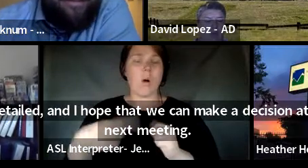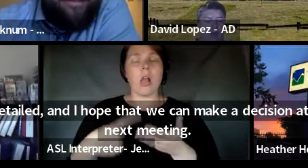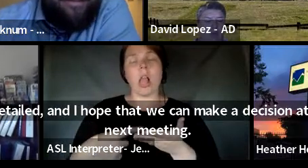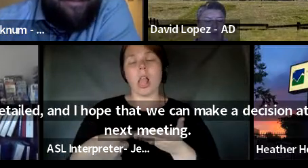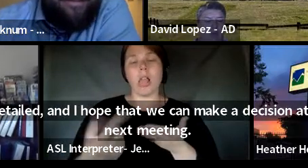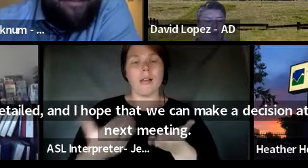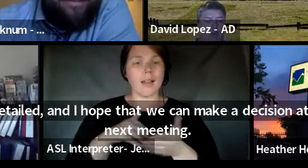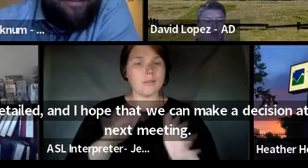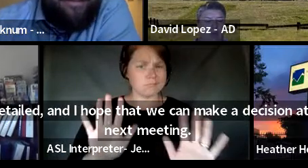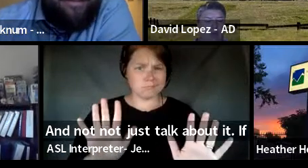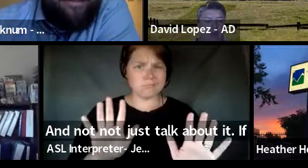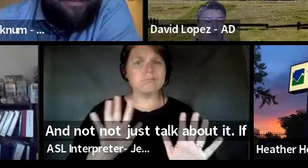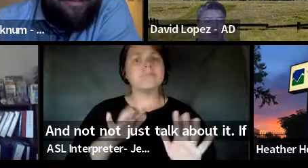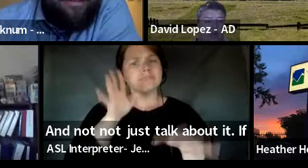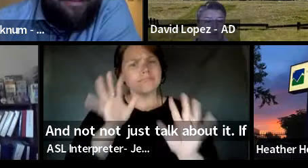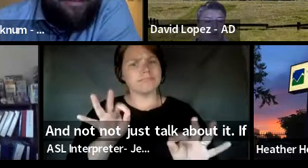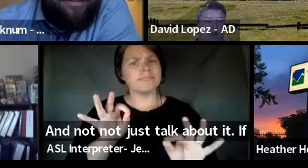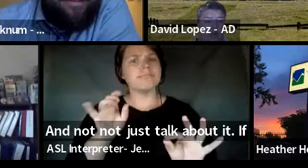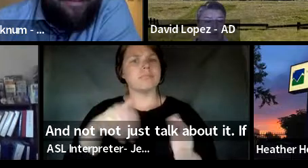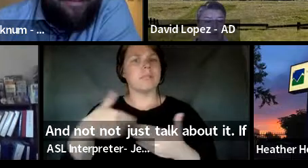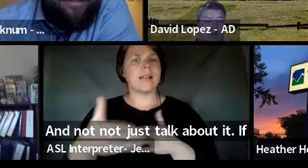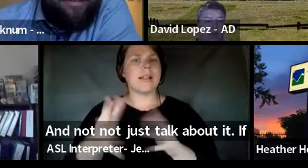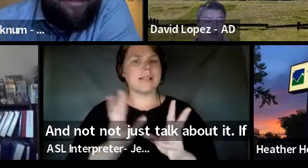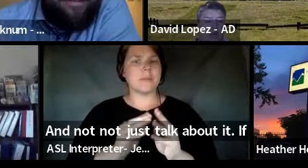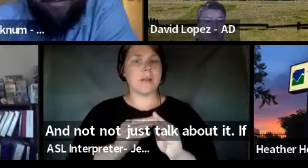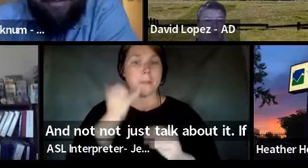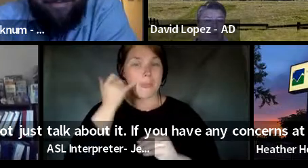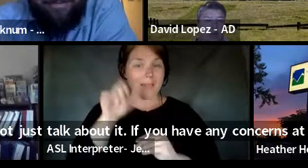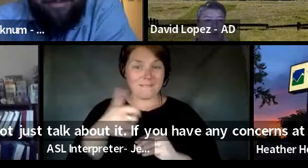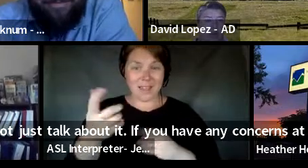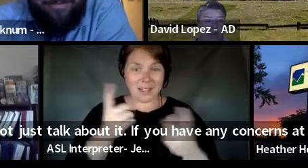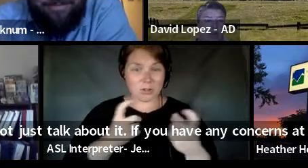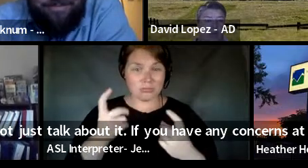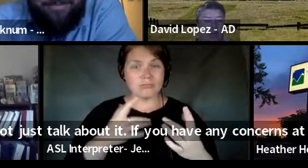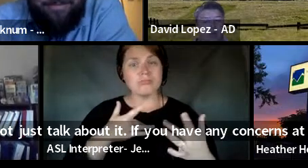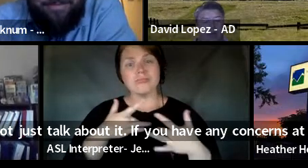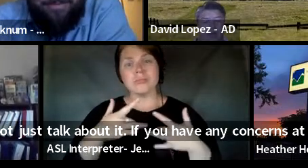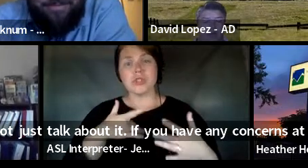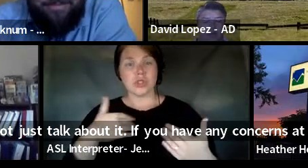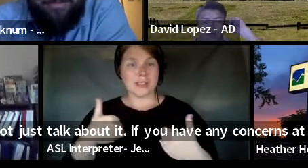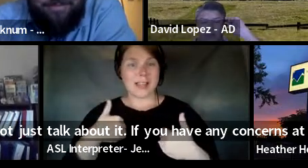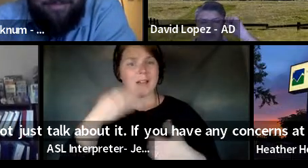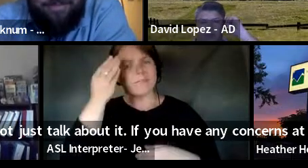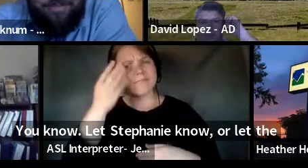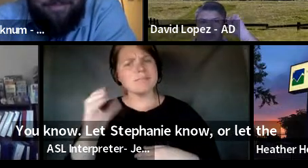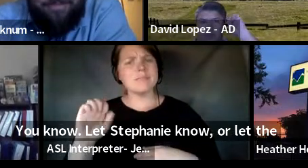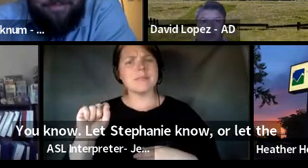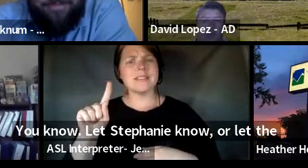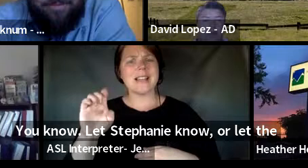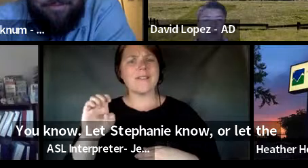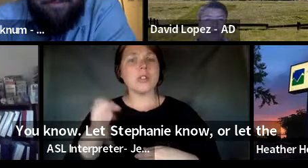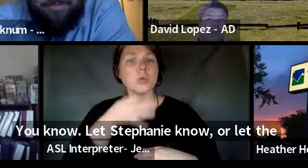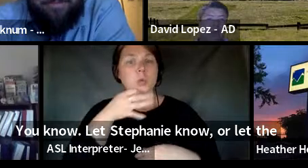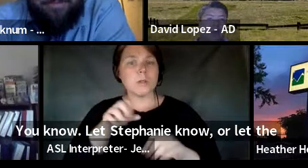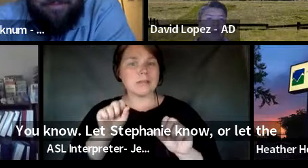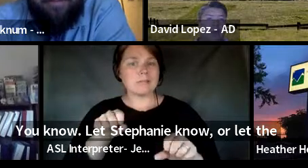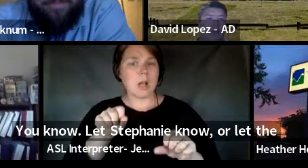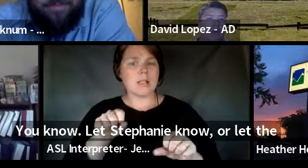you have any concerns at all, let Stephanie know, or let the Air District know as soon as